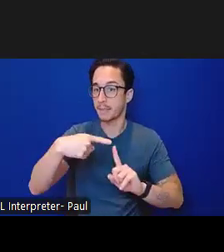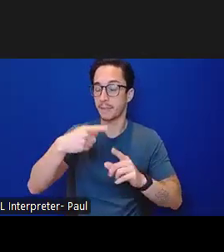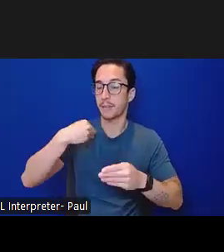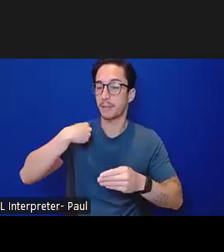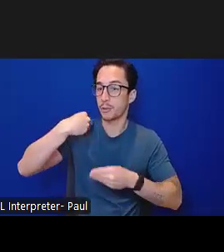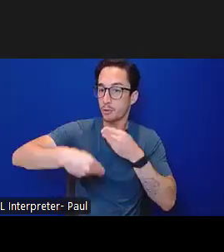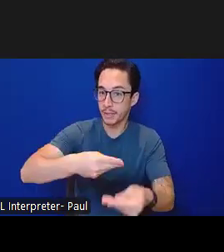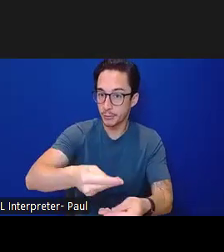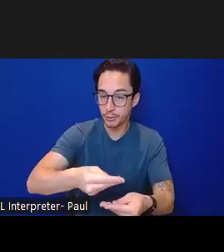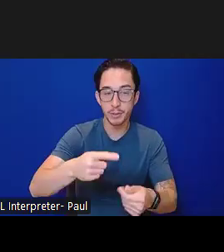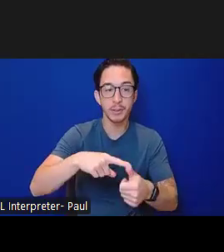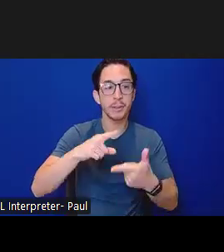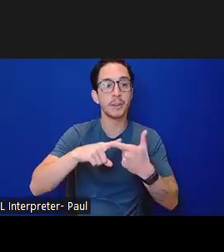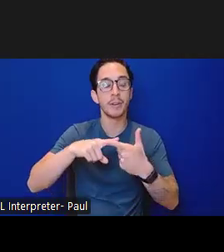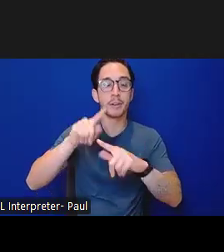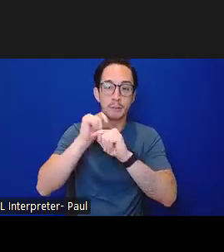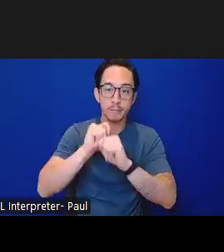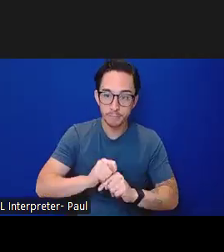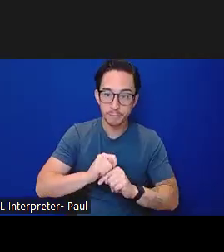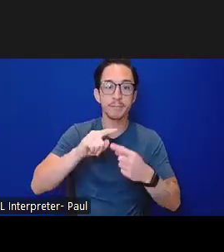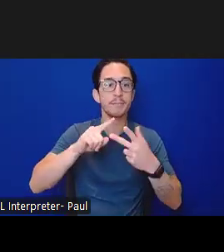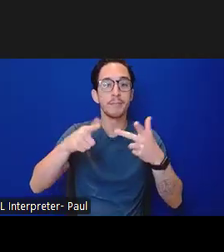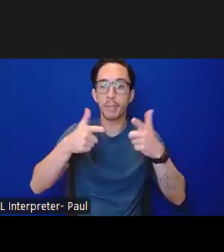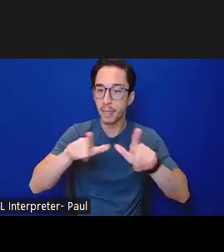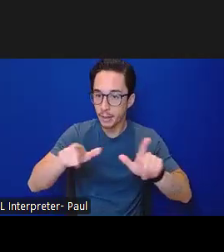traditions and languages and historical experiences.